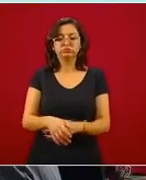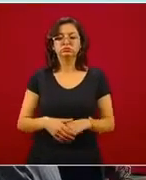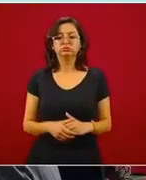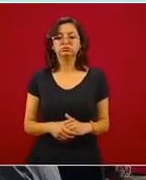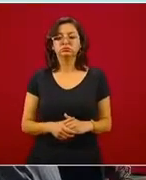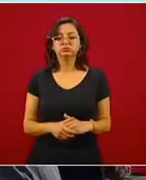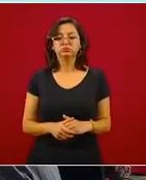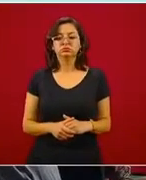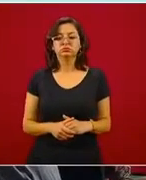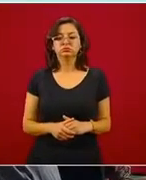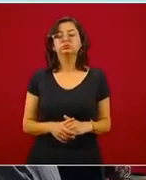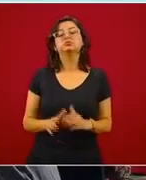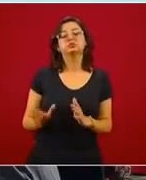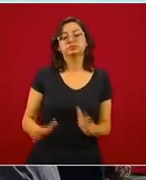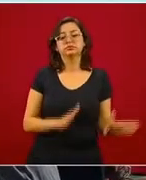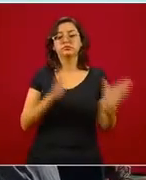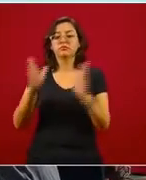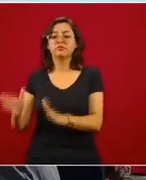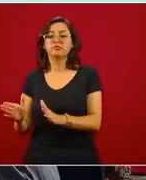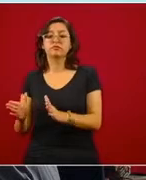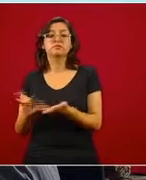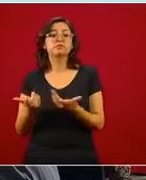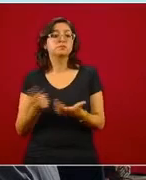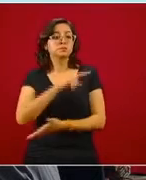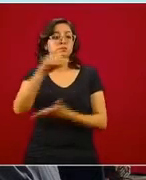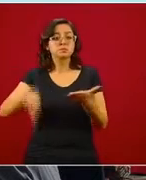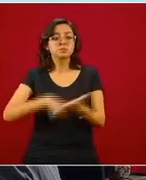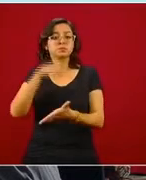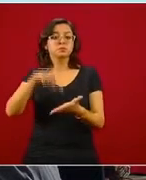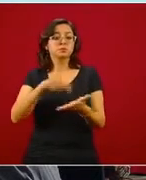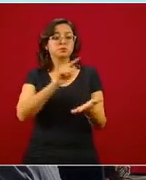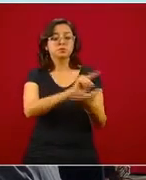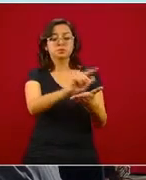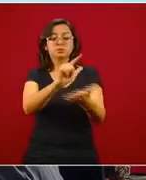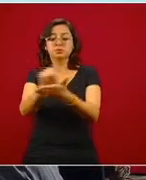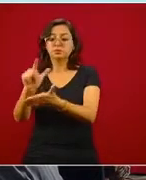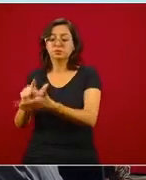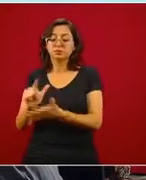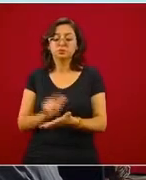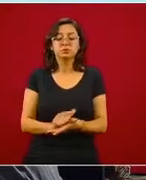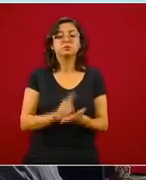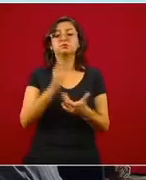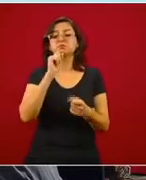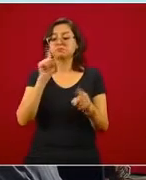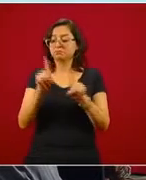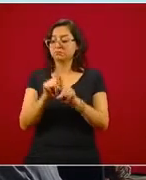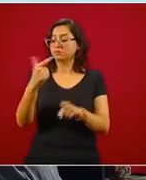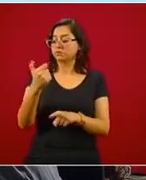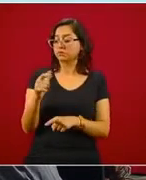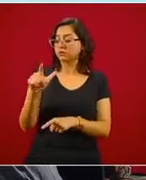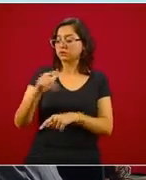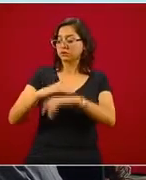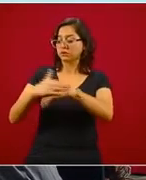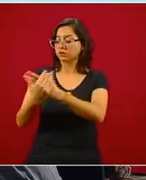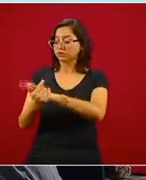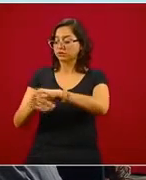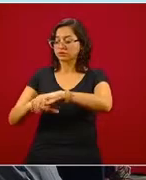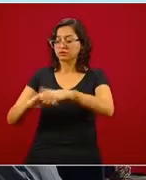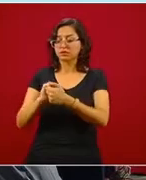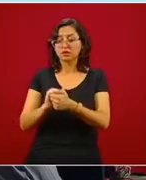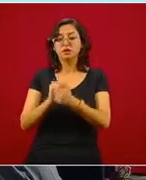masks, gloves, boots. We have